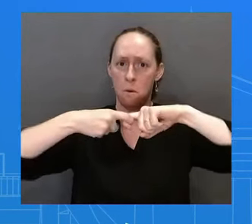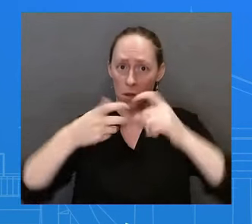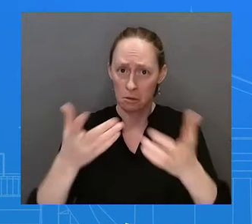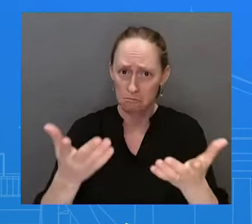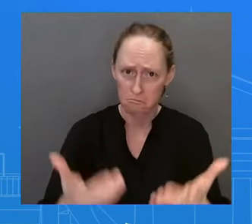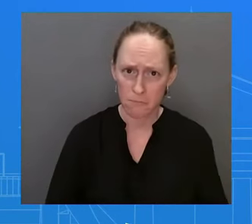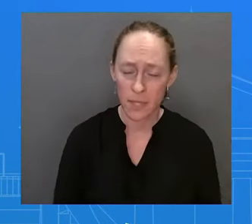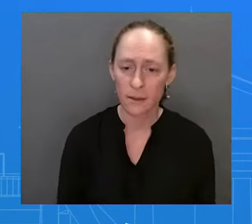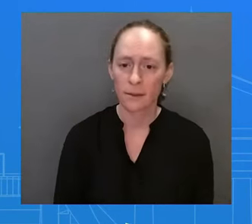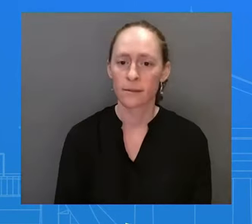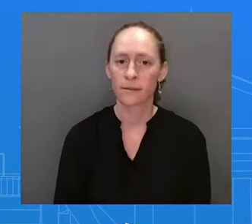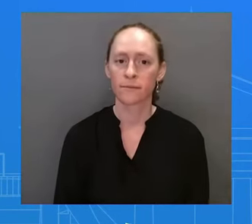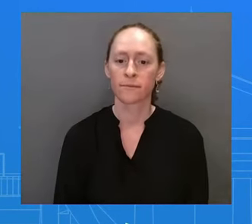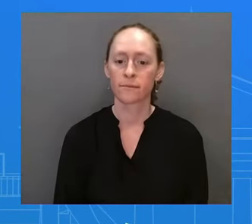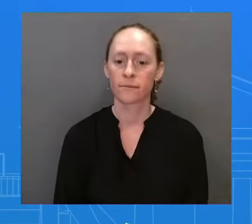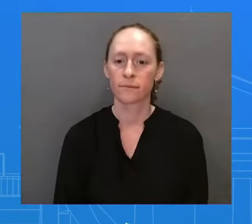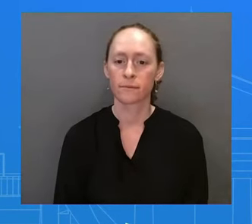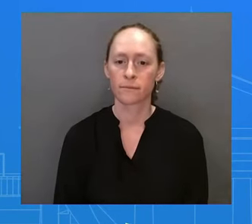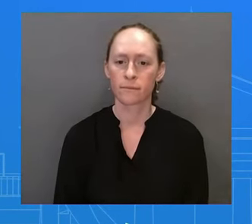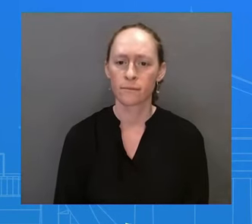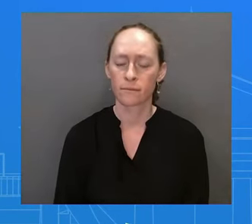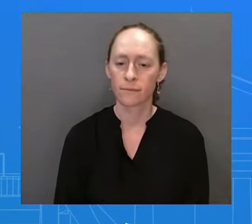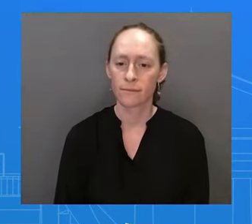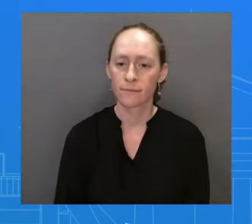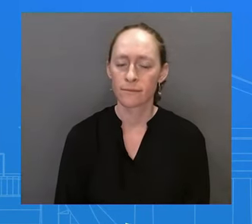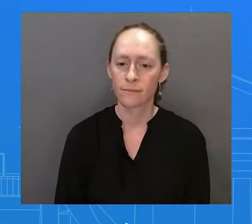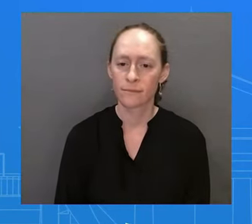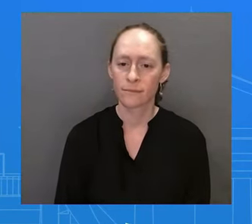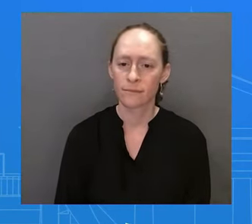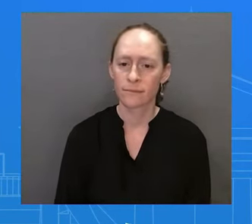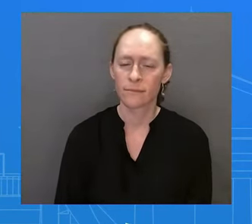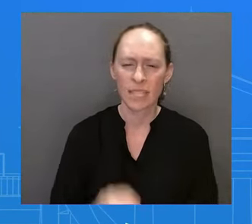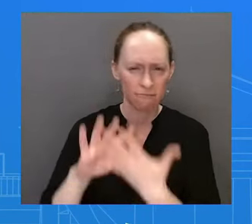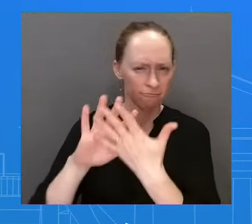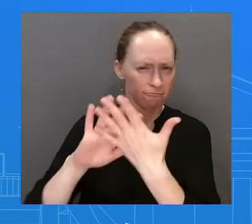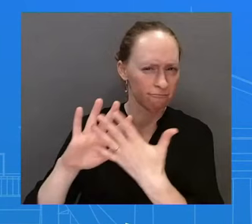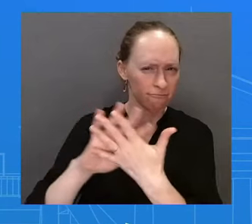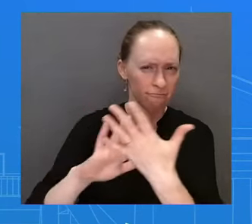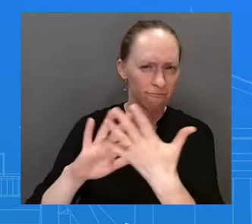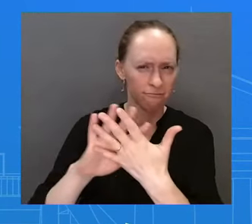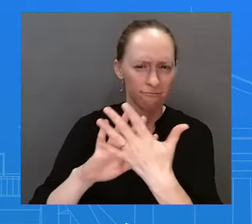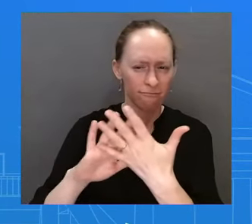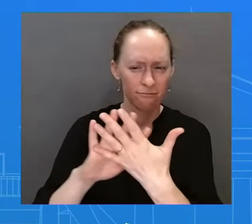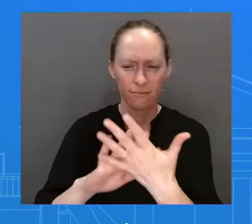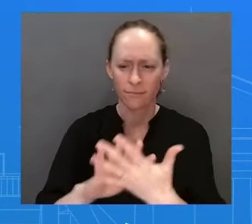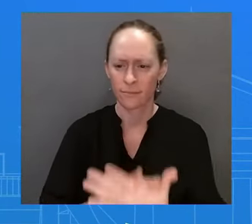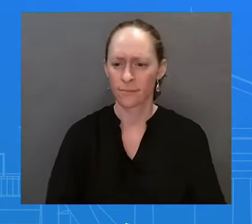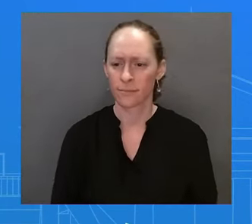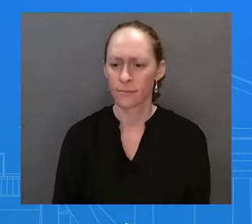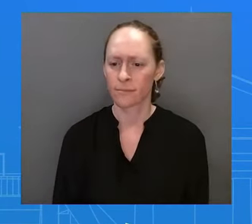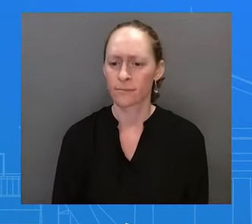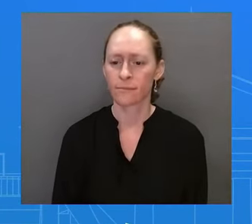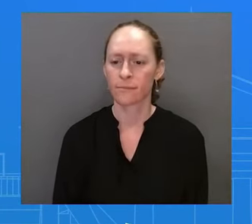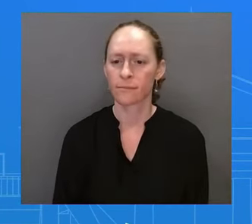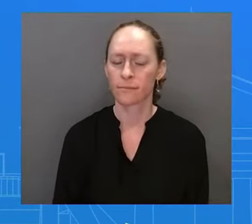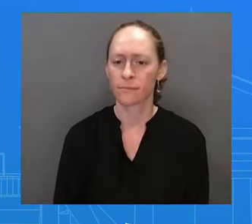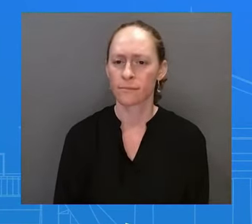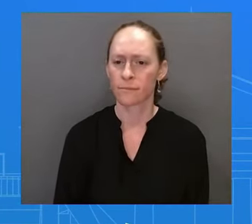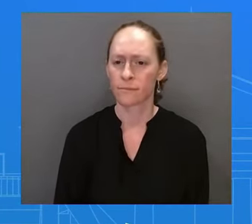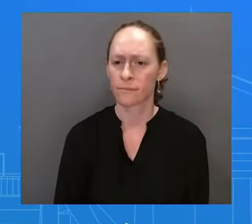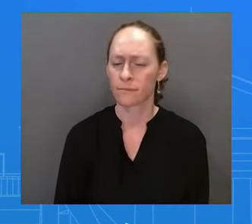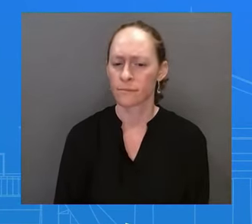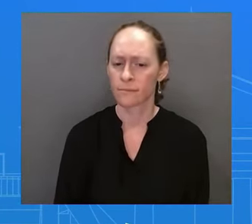Shekpola Robinson. We know that former domestic policy advisor, as well as the head of